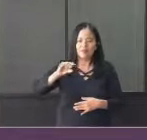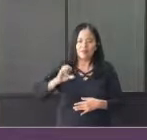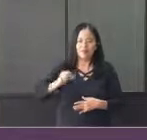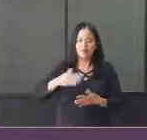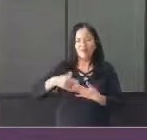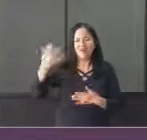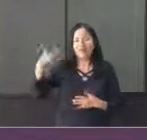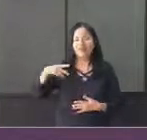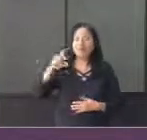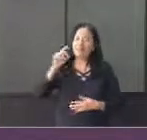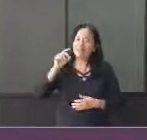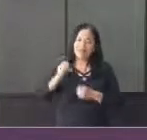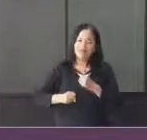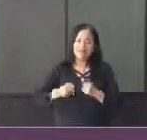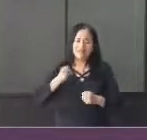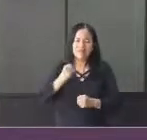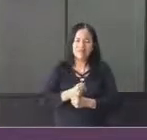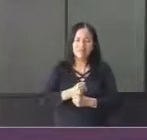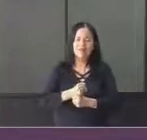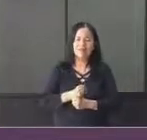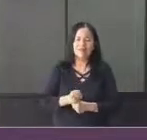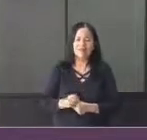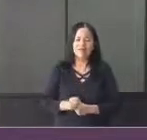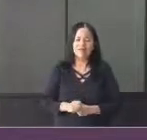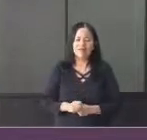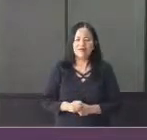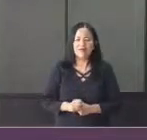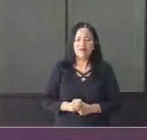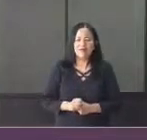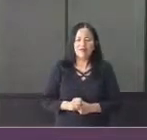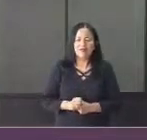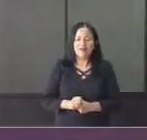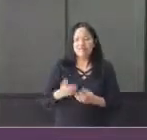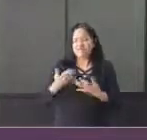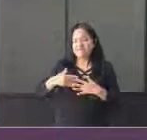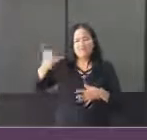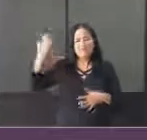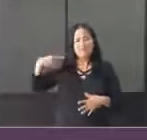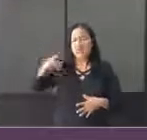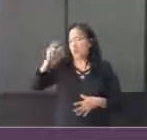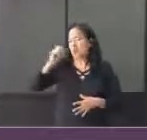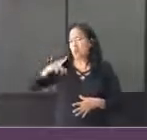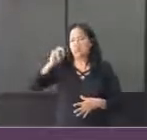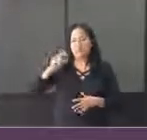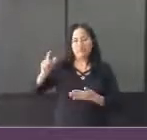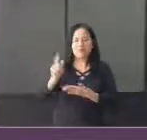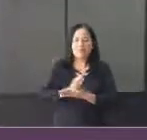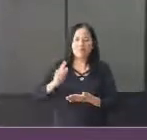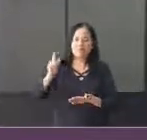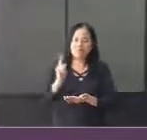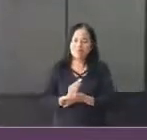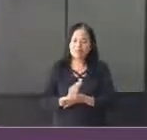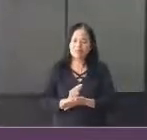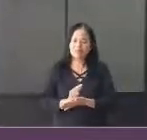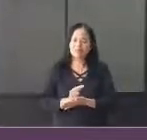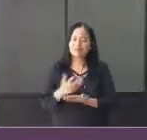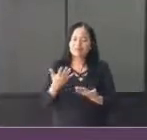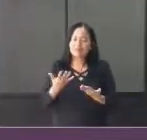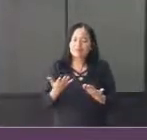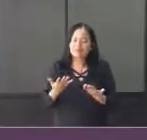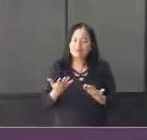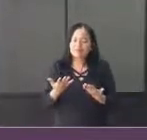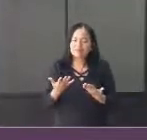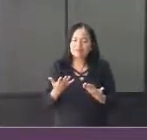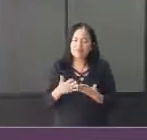government of Montevideo that has been for 31 years now under the same political definition. The